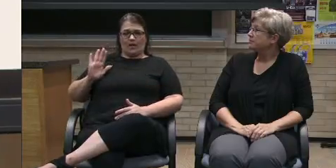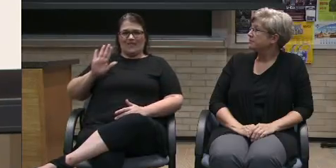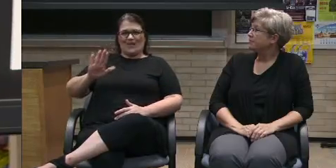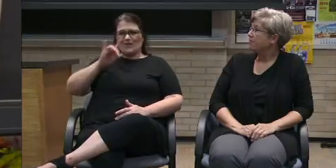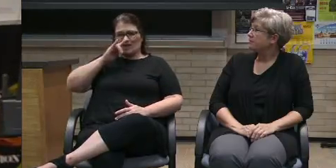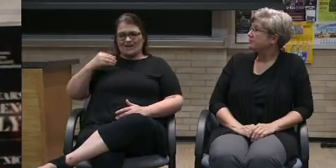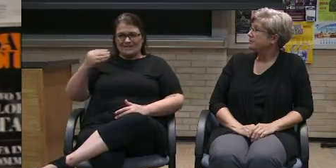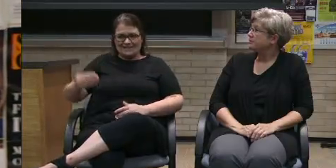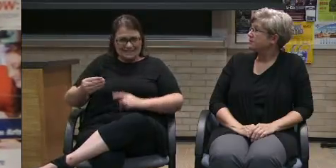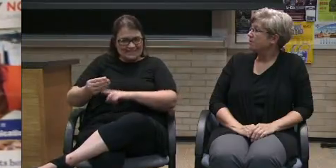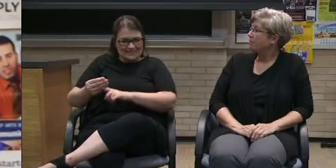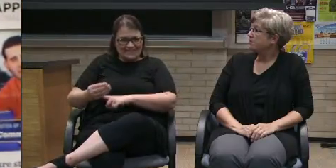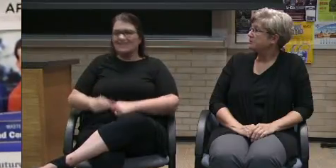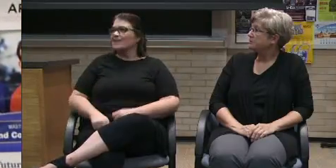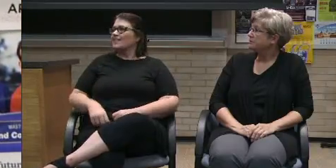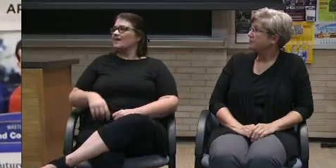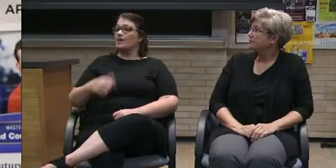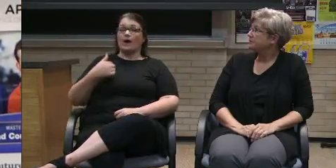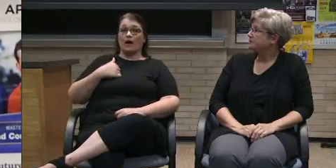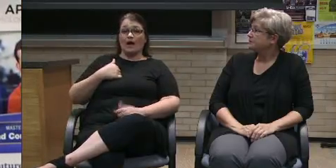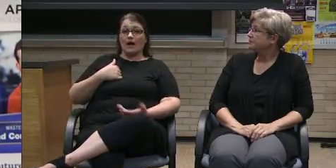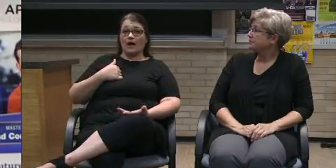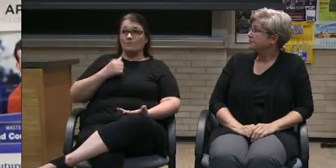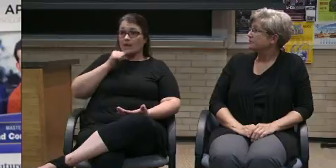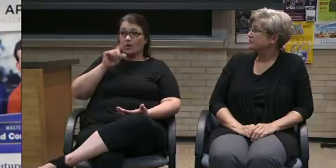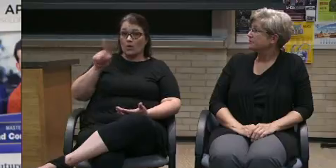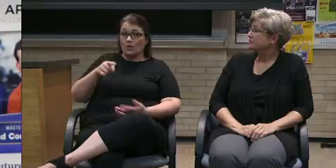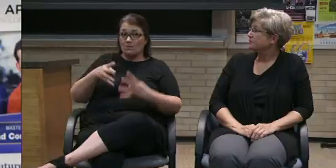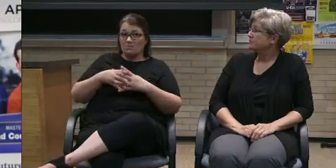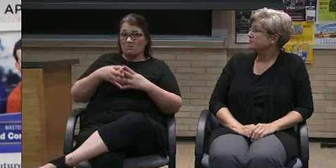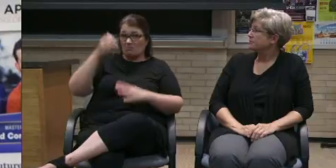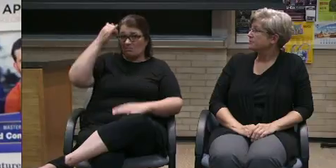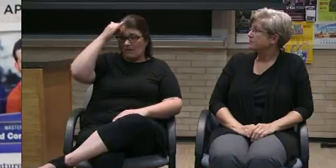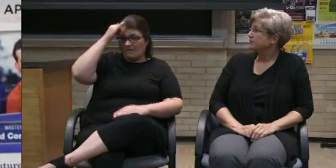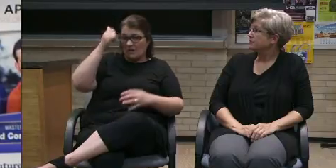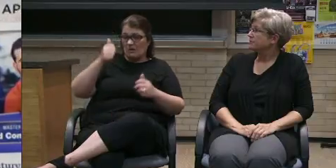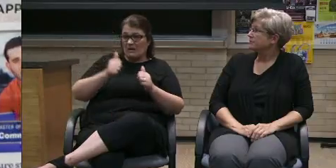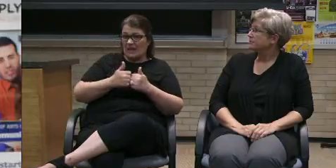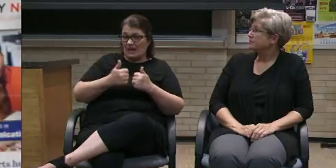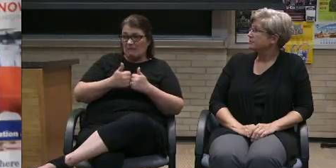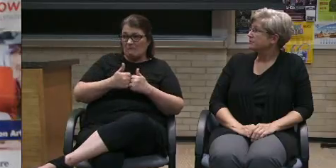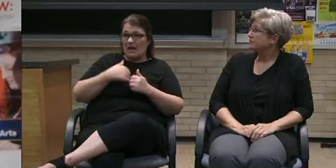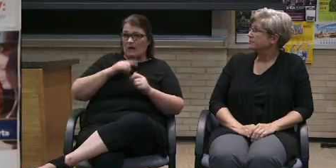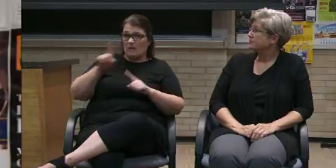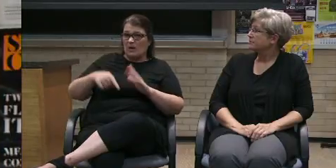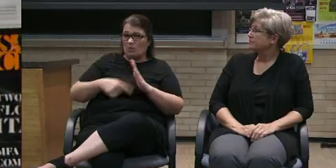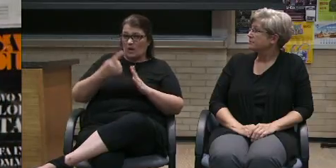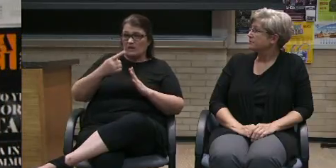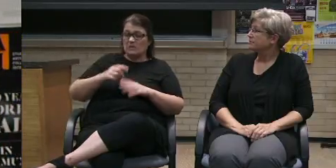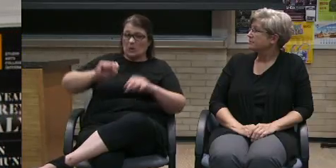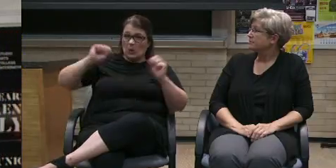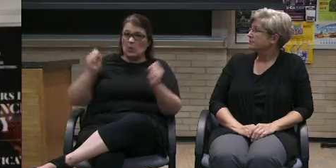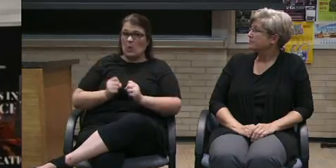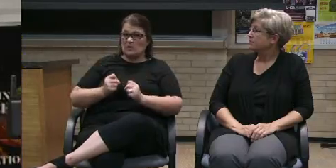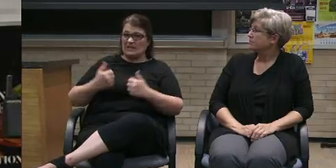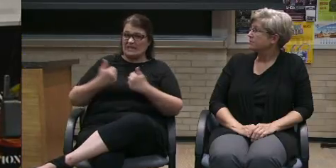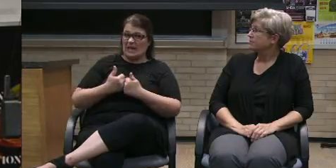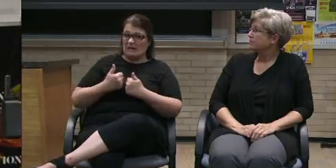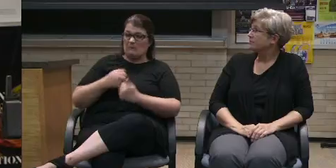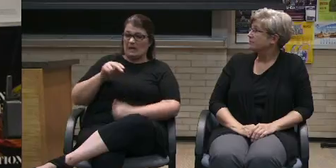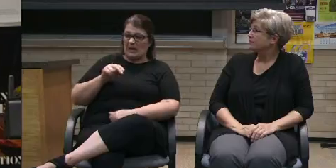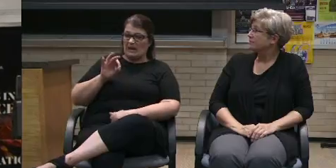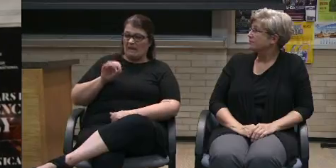Bills game, because I've seen the price, I went once. I went to the coldest game in NFL history. Ever?